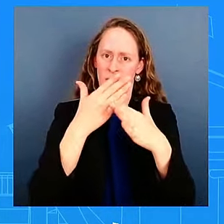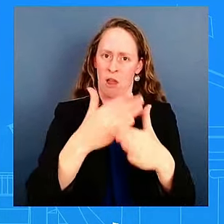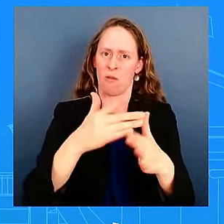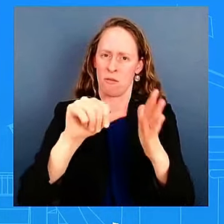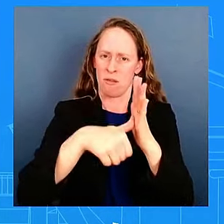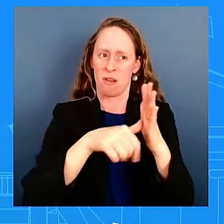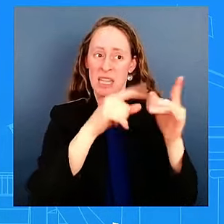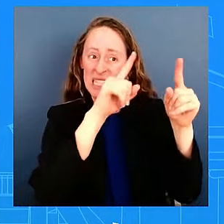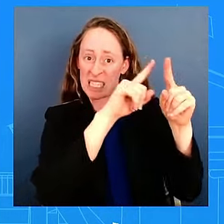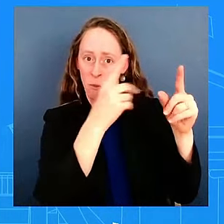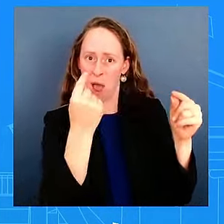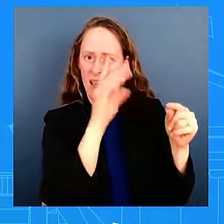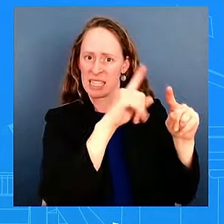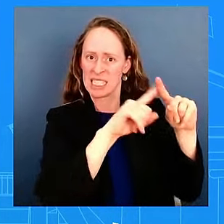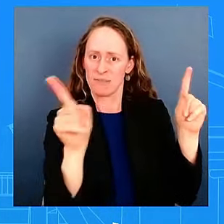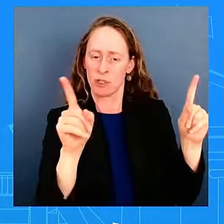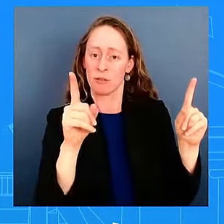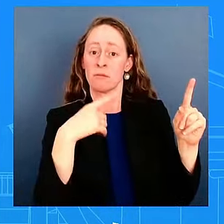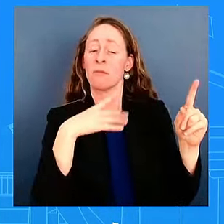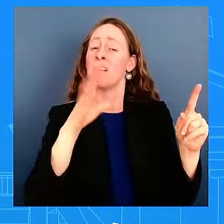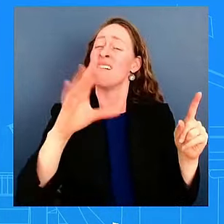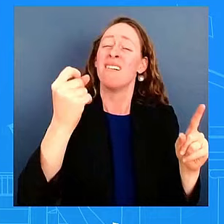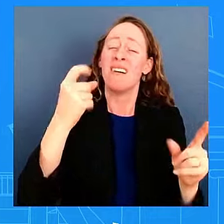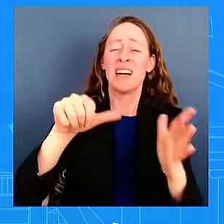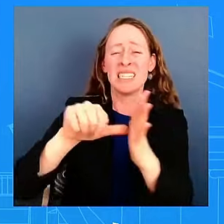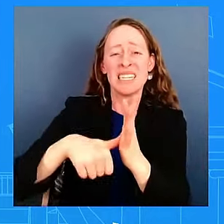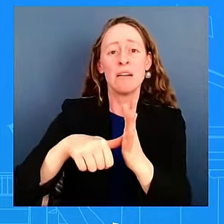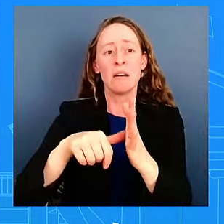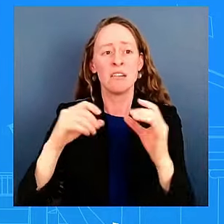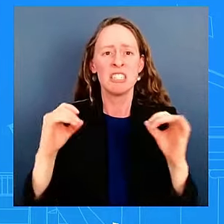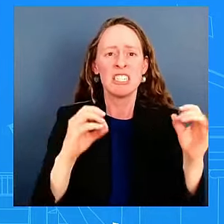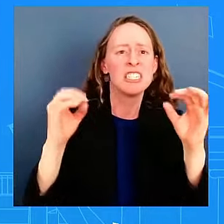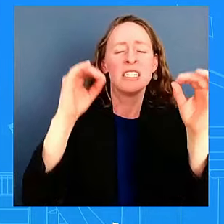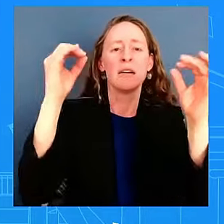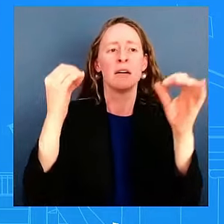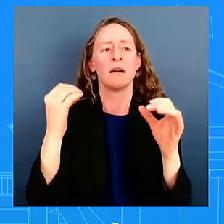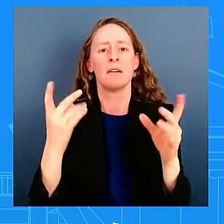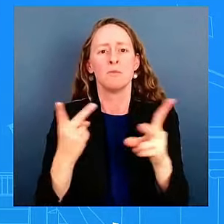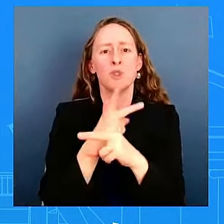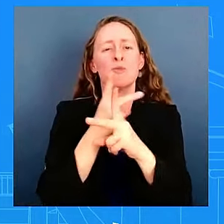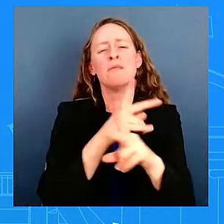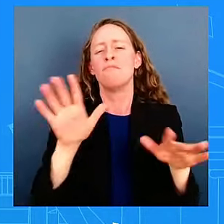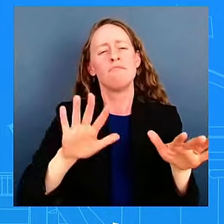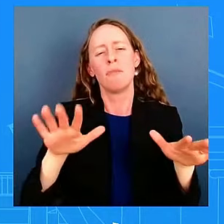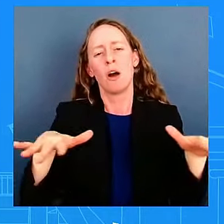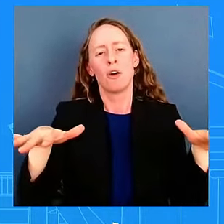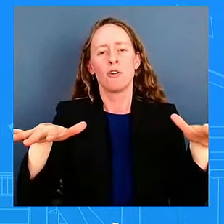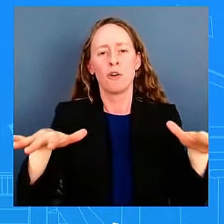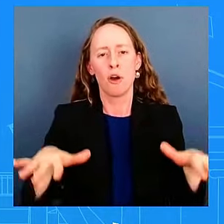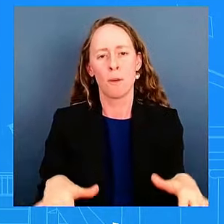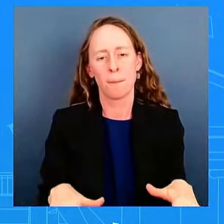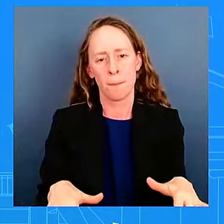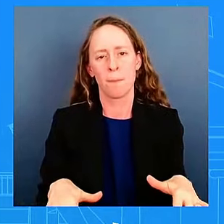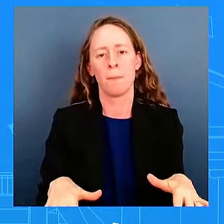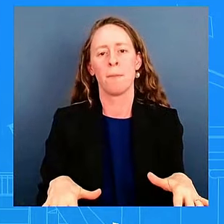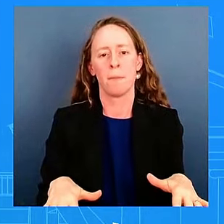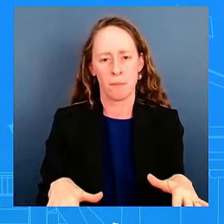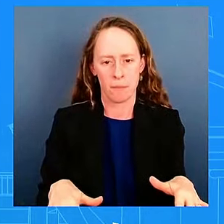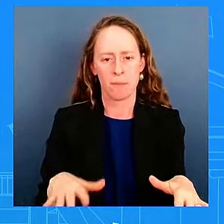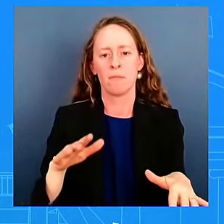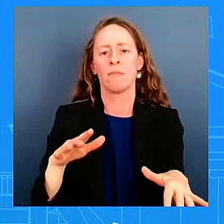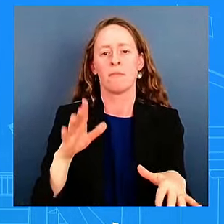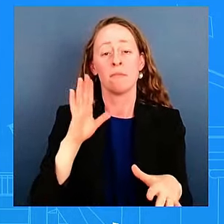president has said. That's what he wants to see. And, he's going to live through those values, and that's what you're going to see. Talk about his